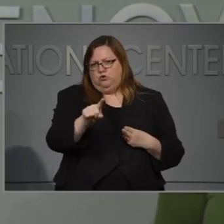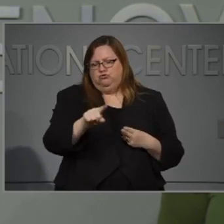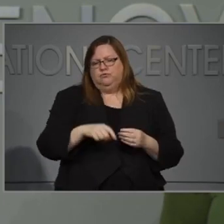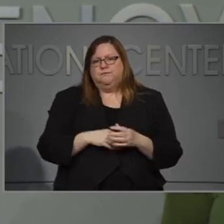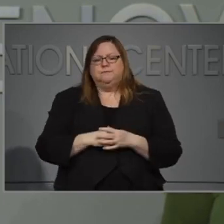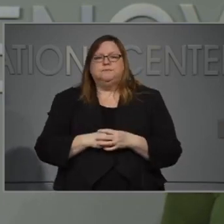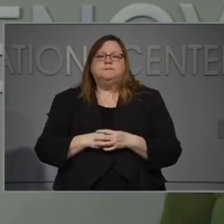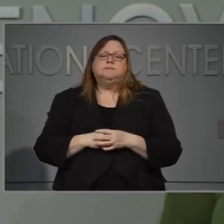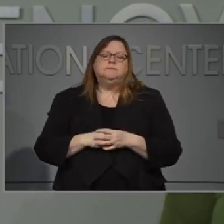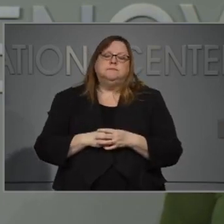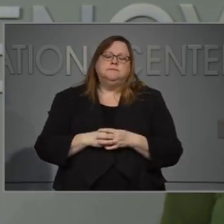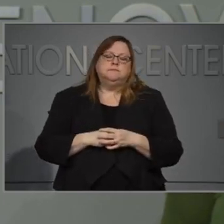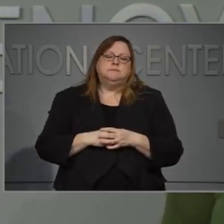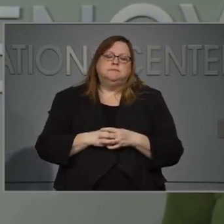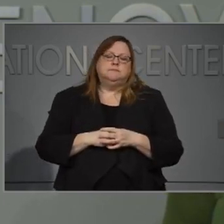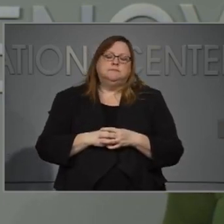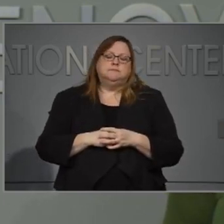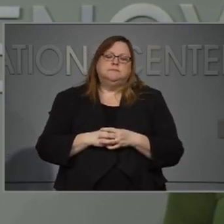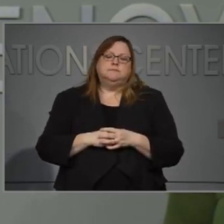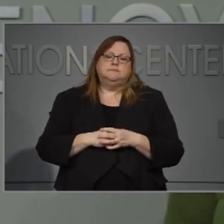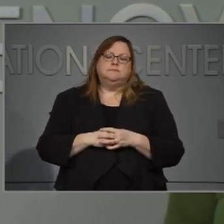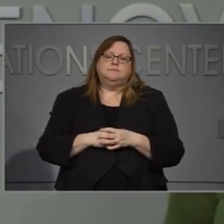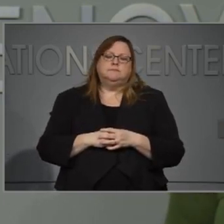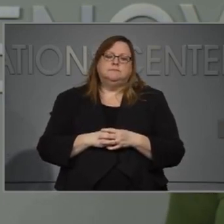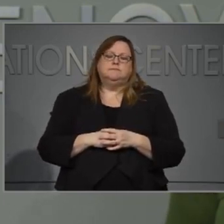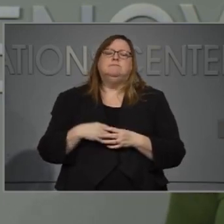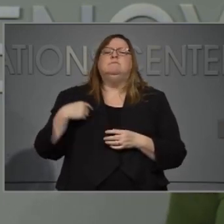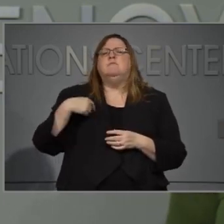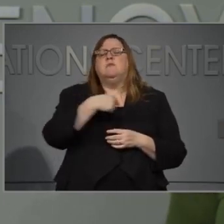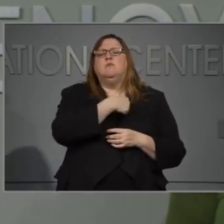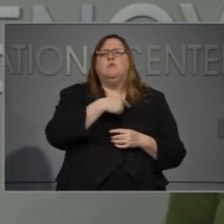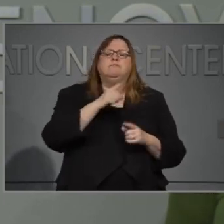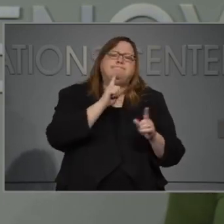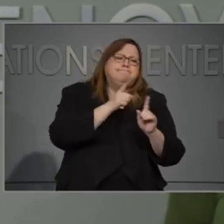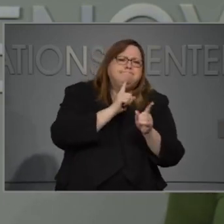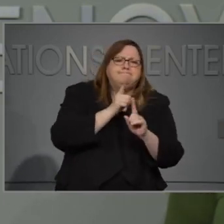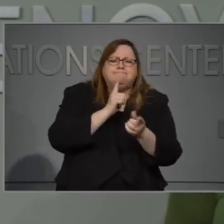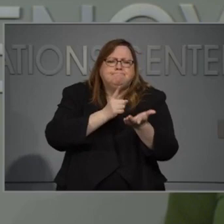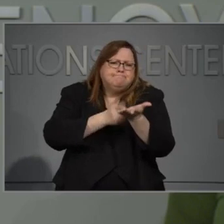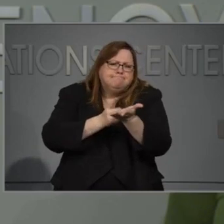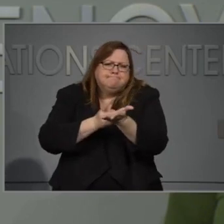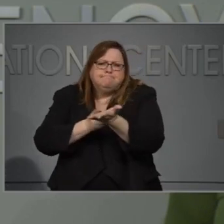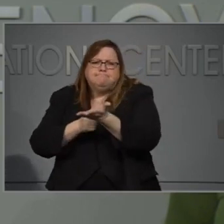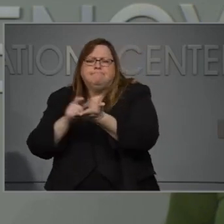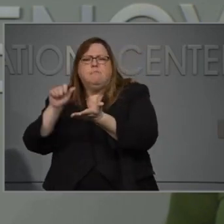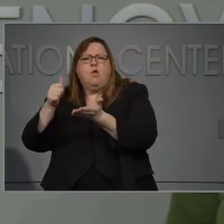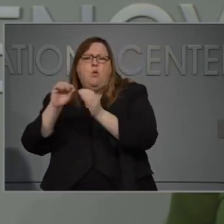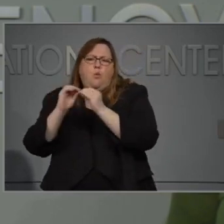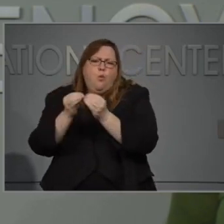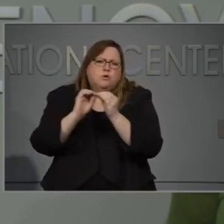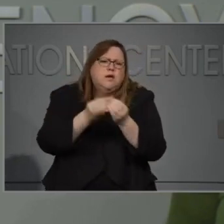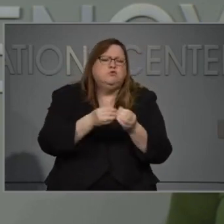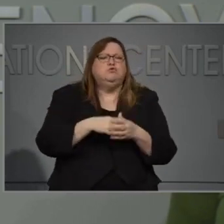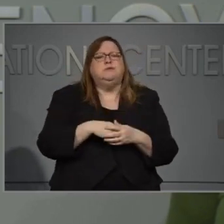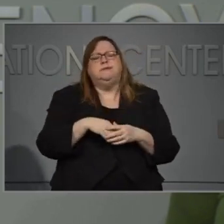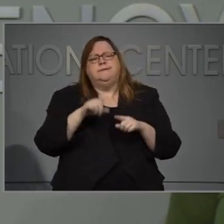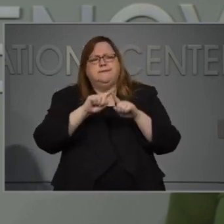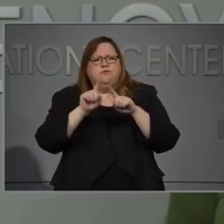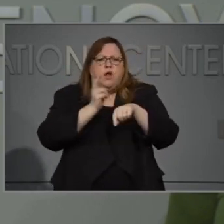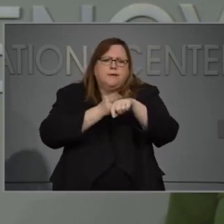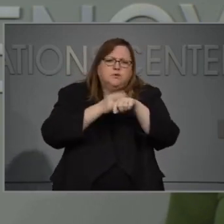One thing that we've gotten as we've talked to other organizations and folks kind of around the hospital system is